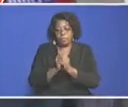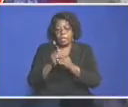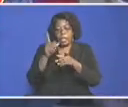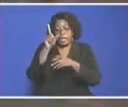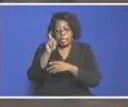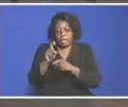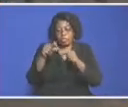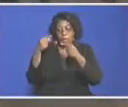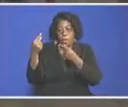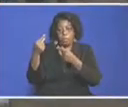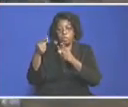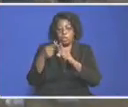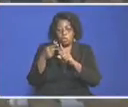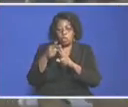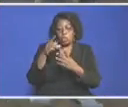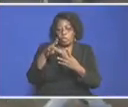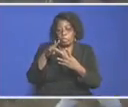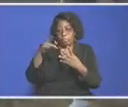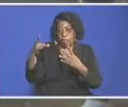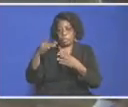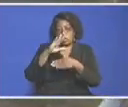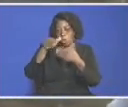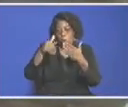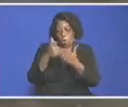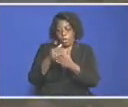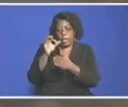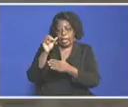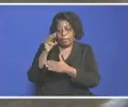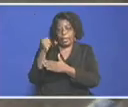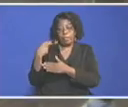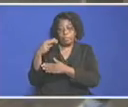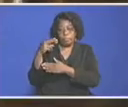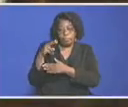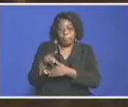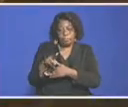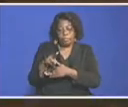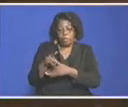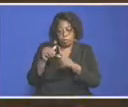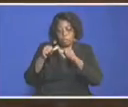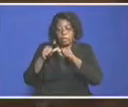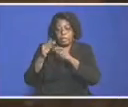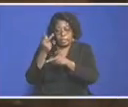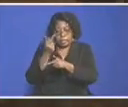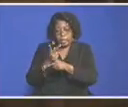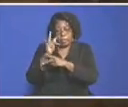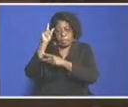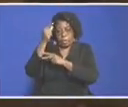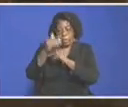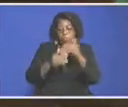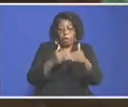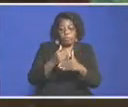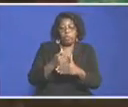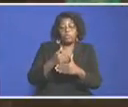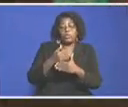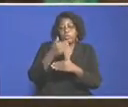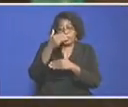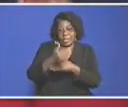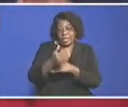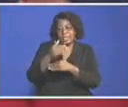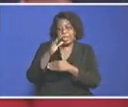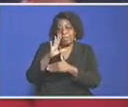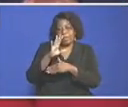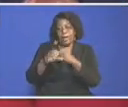to elect all five of the island's FNM candidates to sustain his government's progress for the next 5 years and future generations to